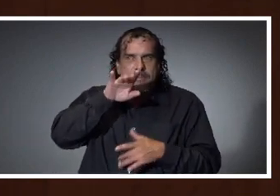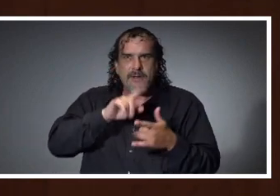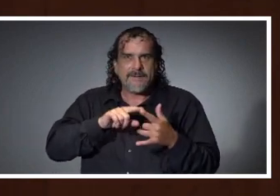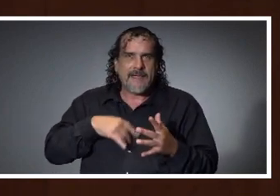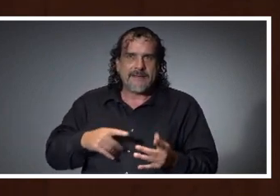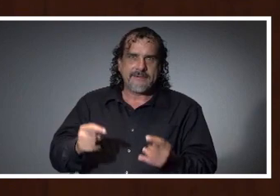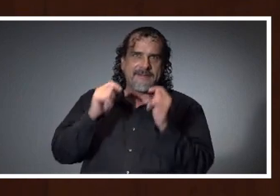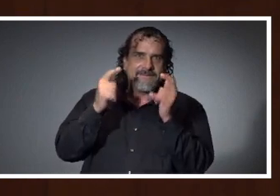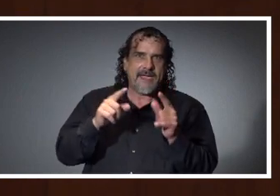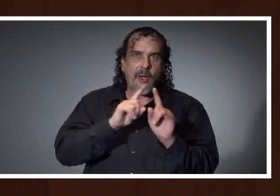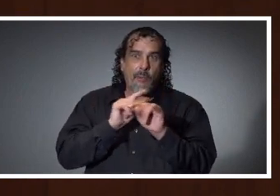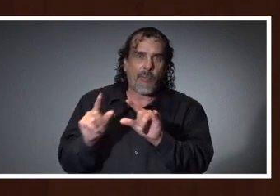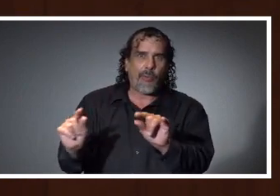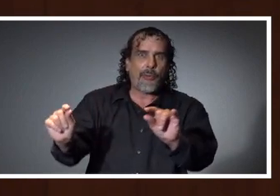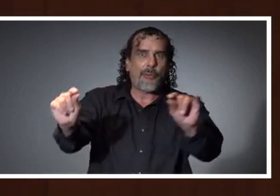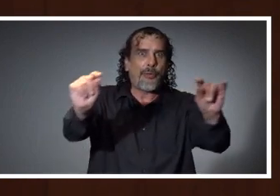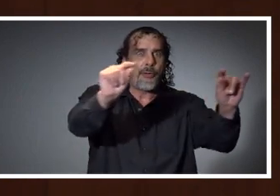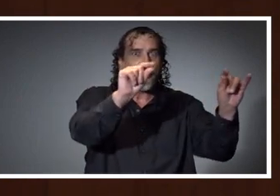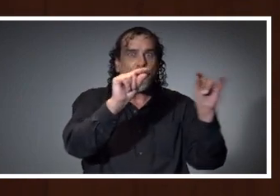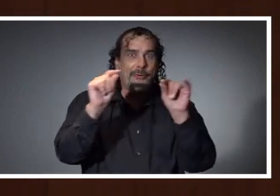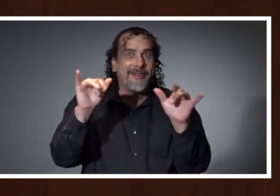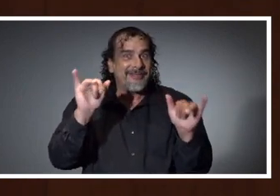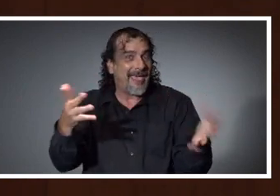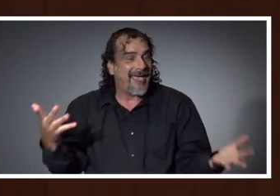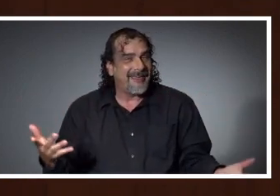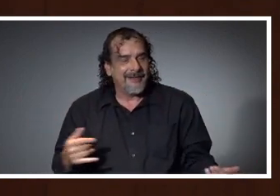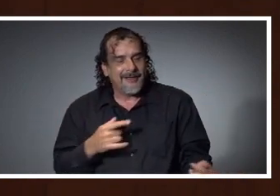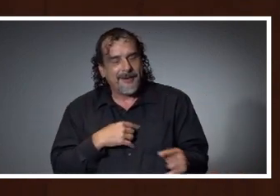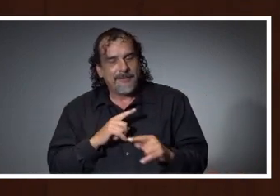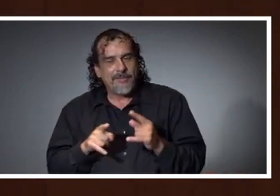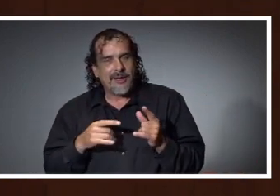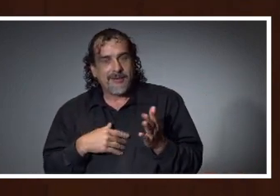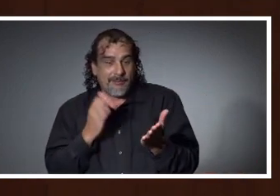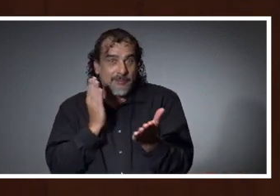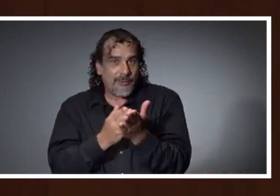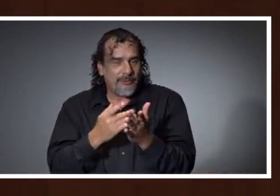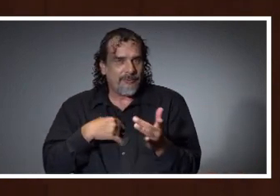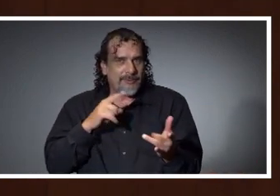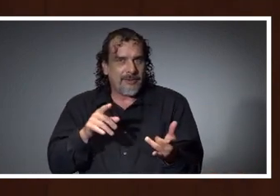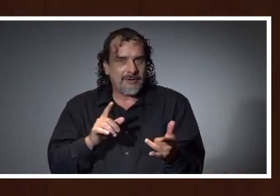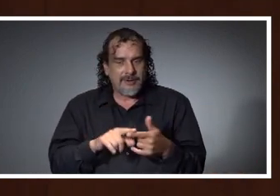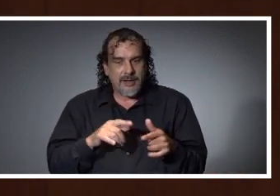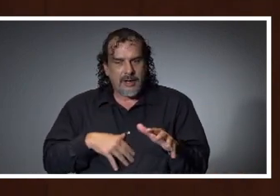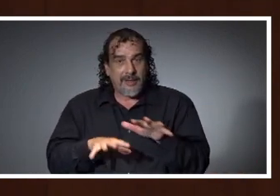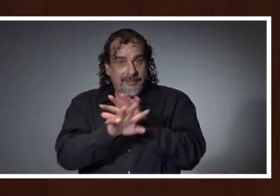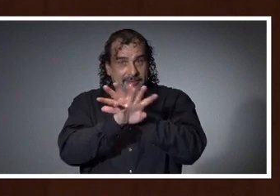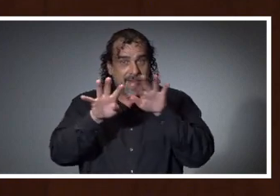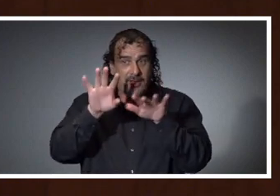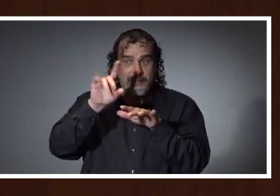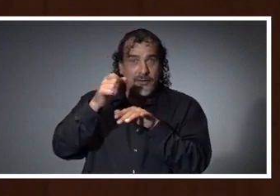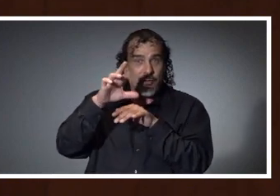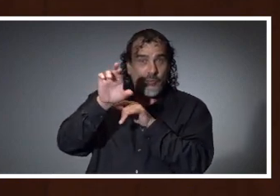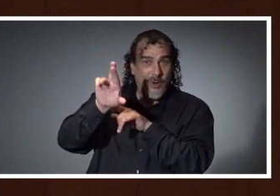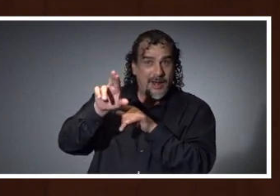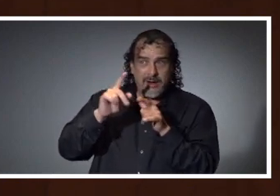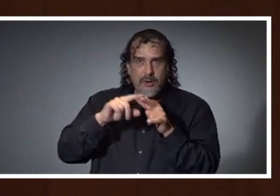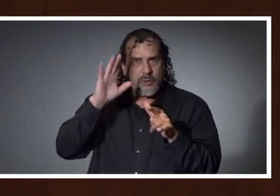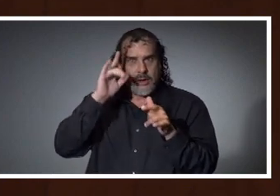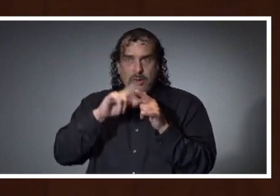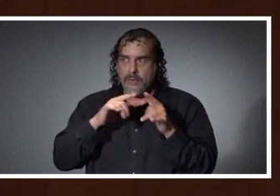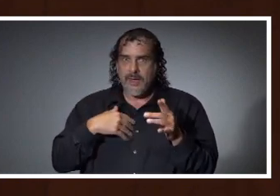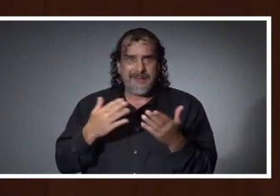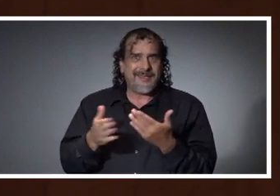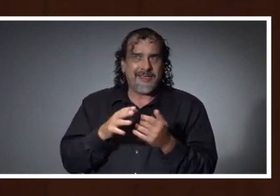is nowadays. But we'll continue to monitor these things. But the choir worries me a lot, right? We know singing is a great way to transmit